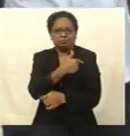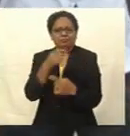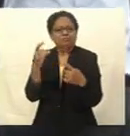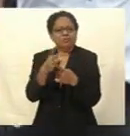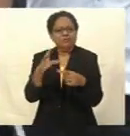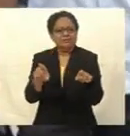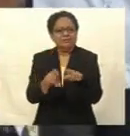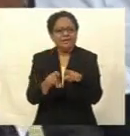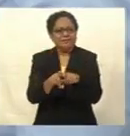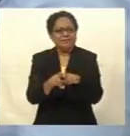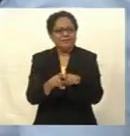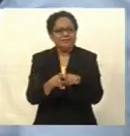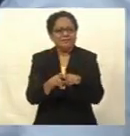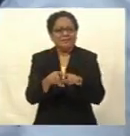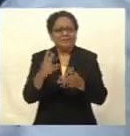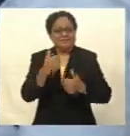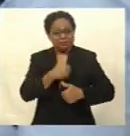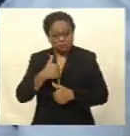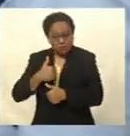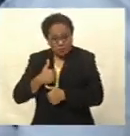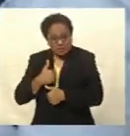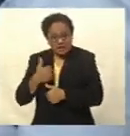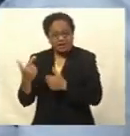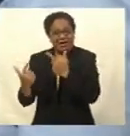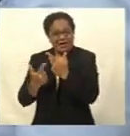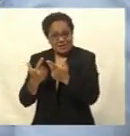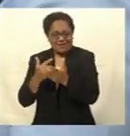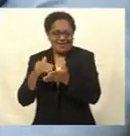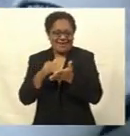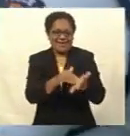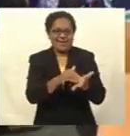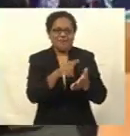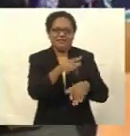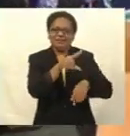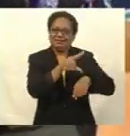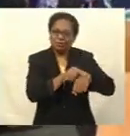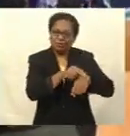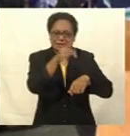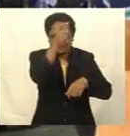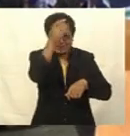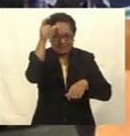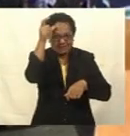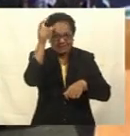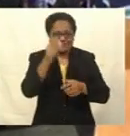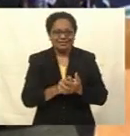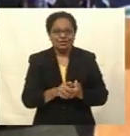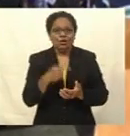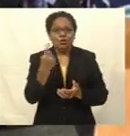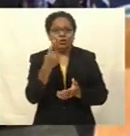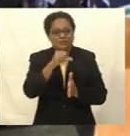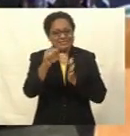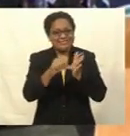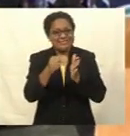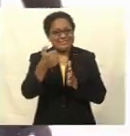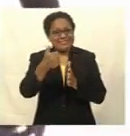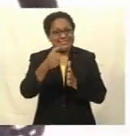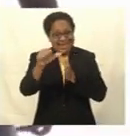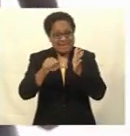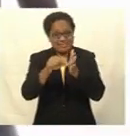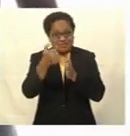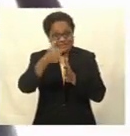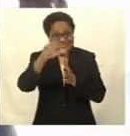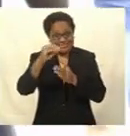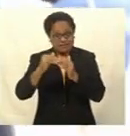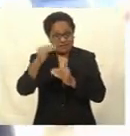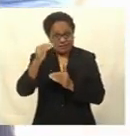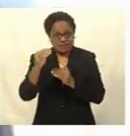Members of the disciplined forces were assisting the medical team. Those over 60 had a separate line, while those who registered